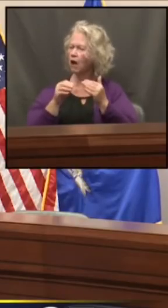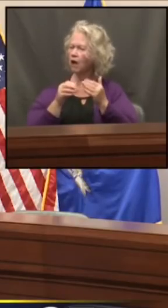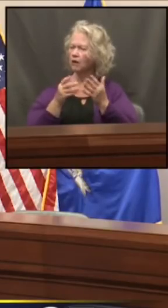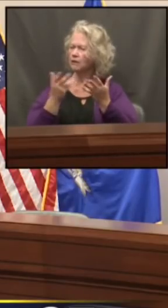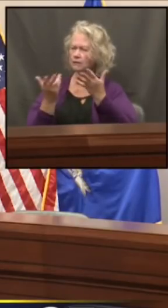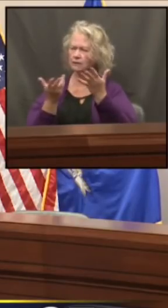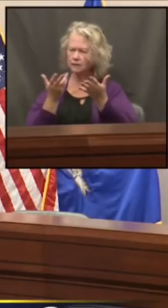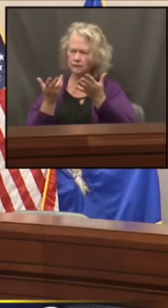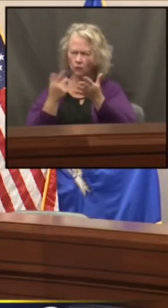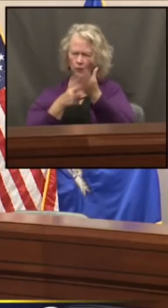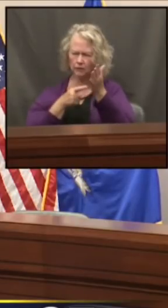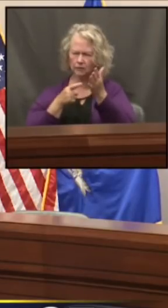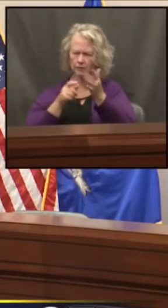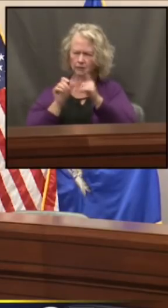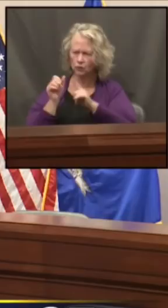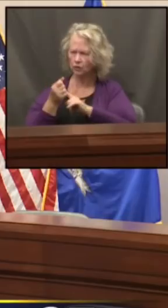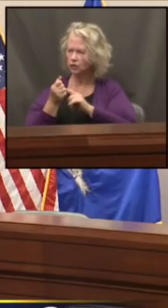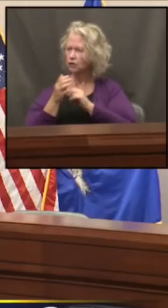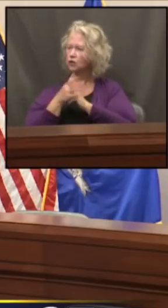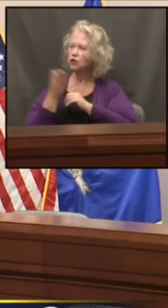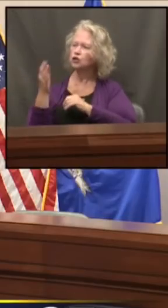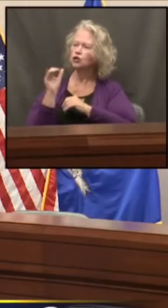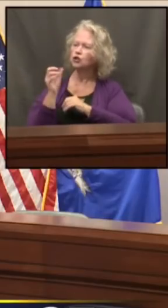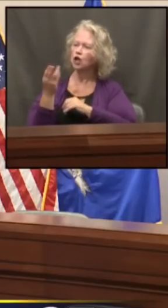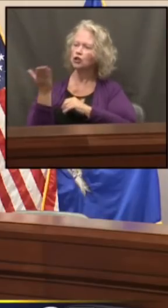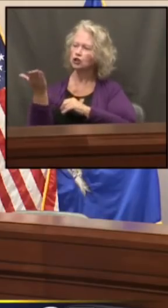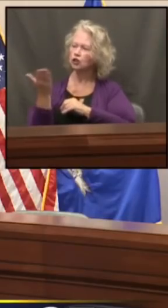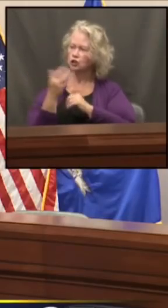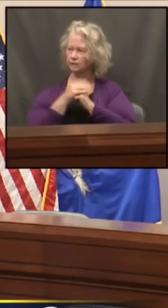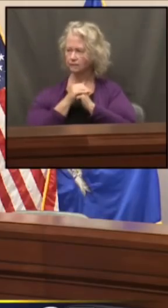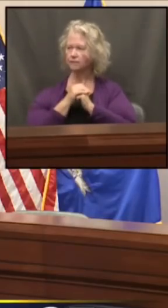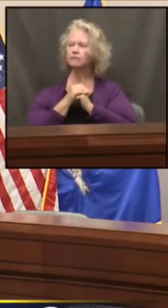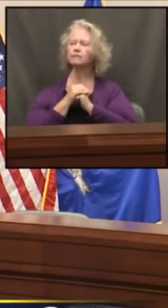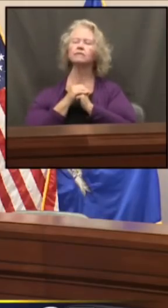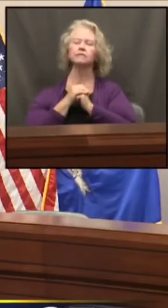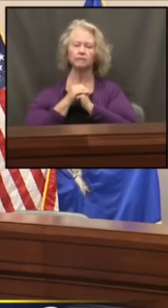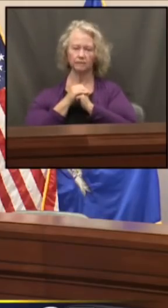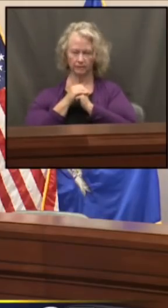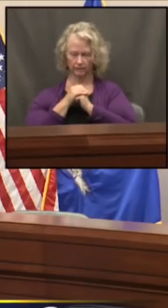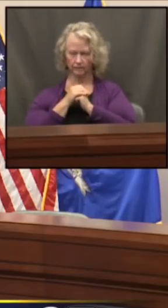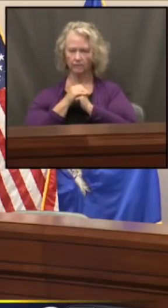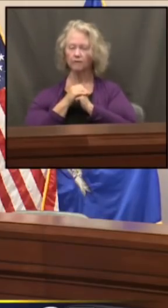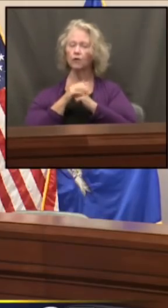on paying for testing? Want to take that, Josh? COVID testing